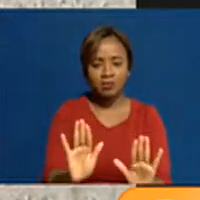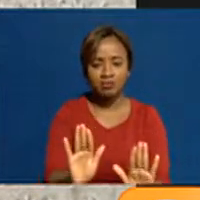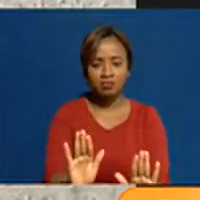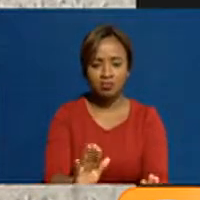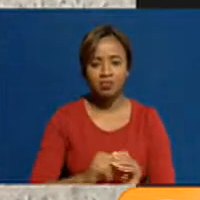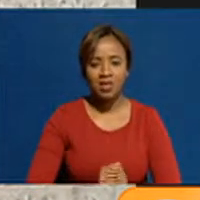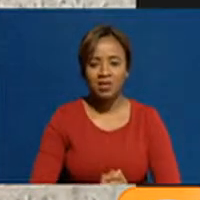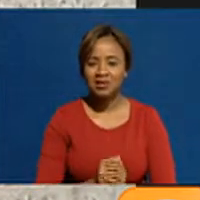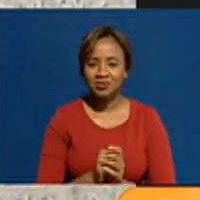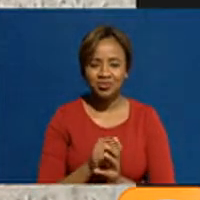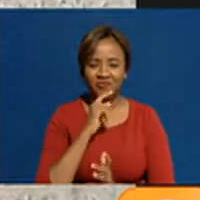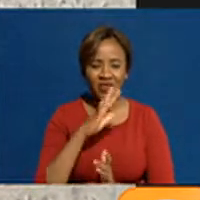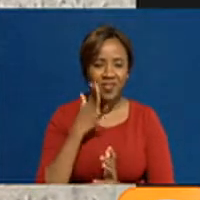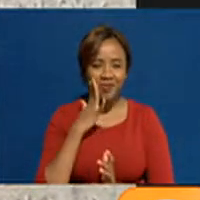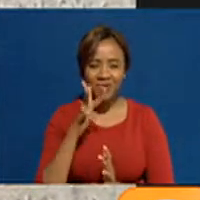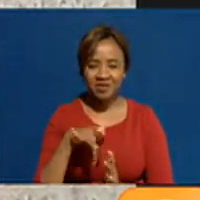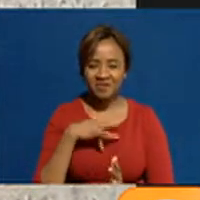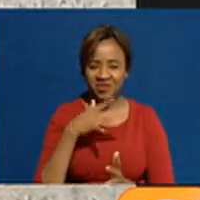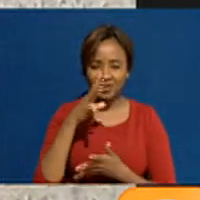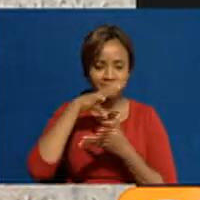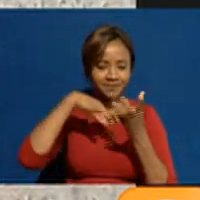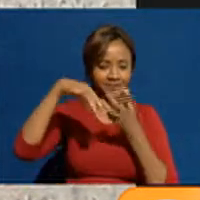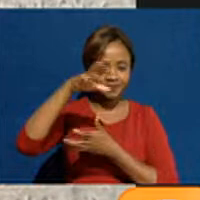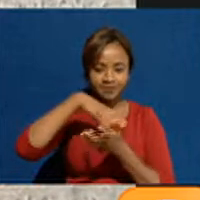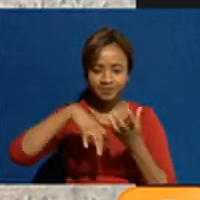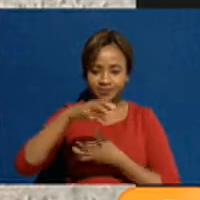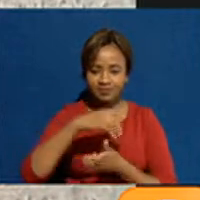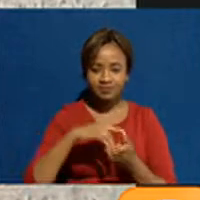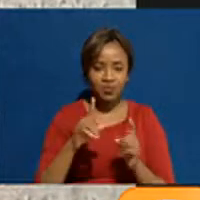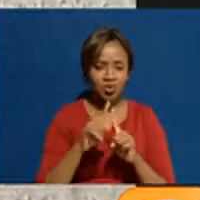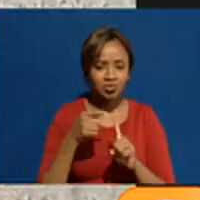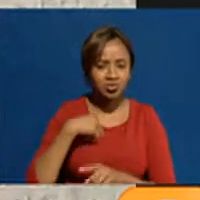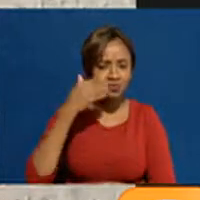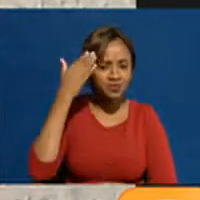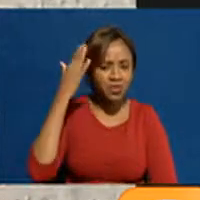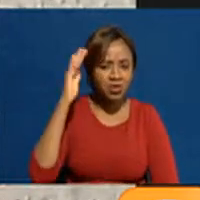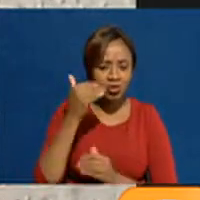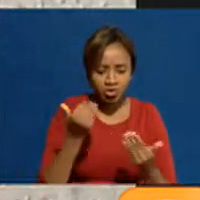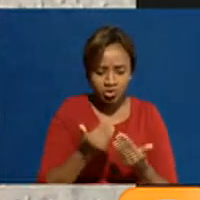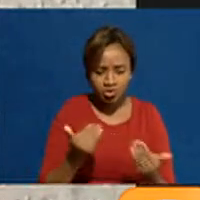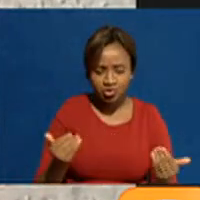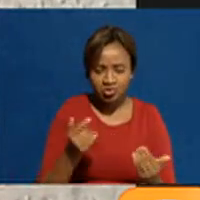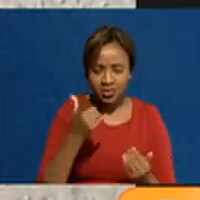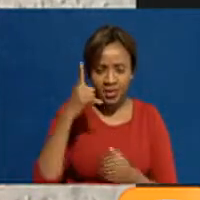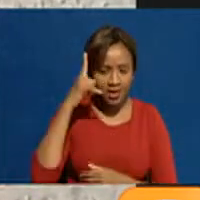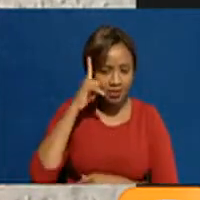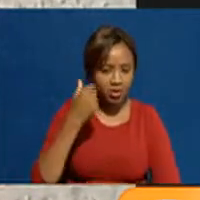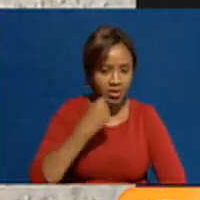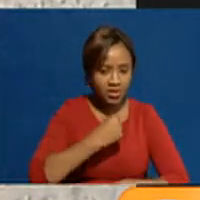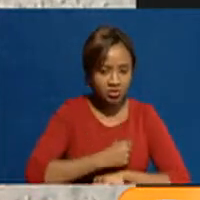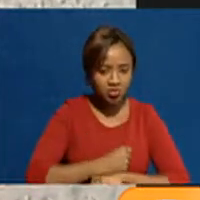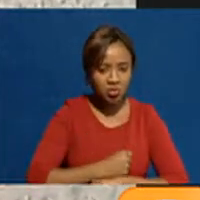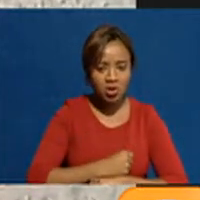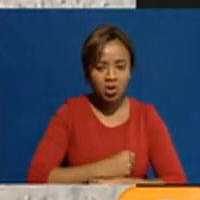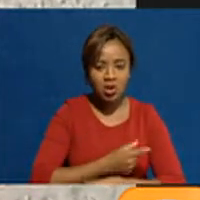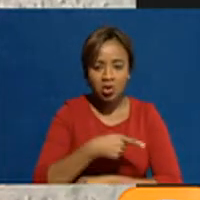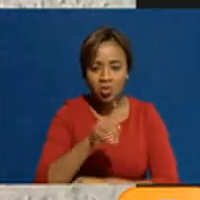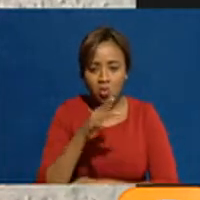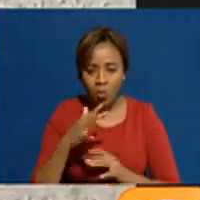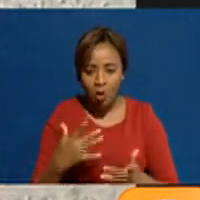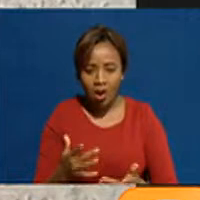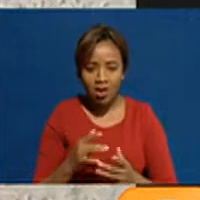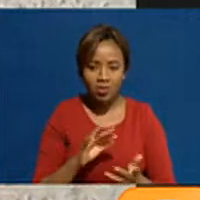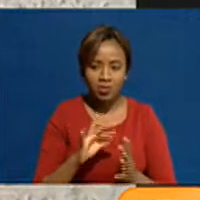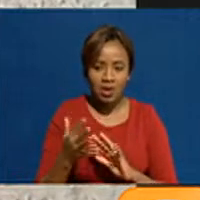for parents, it was really confusing. We did not know our children in boarding school, are they going back to school? In the boarding